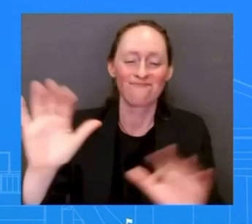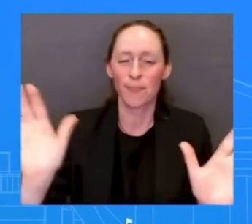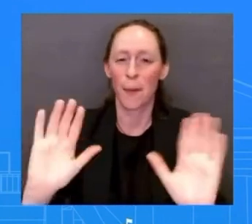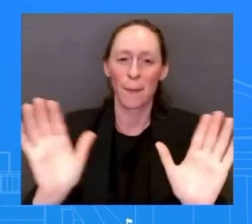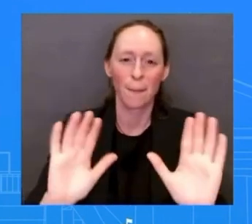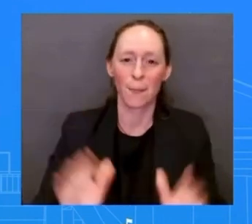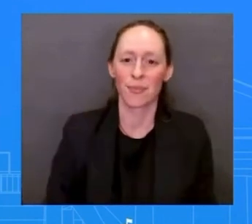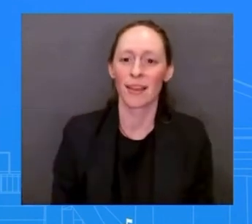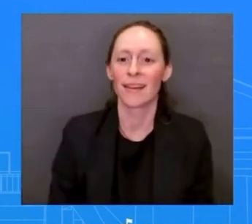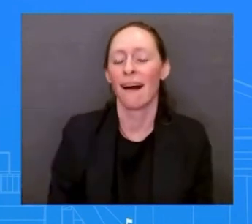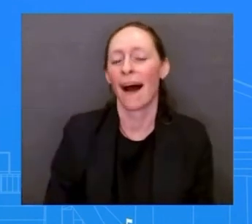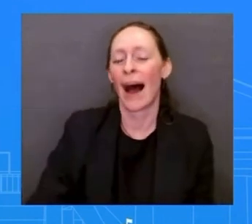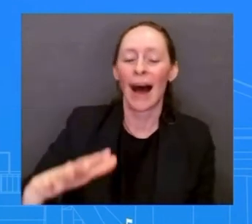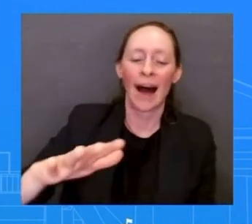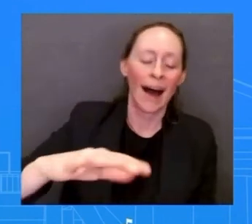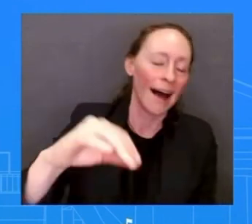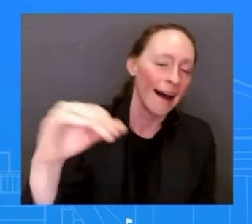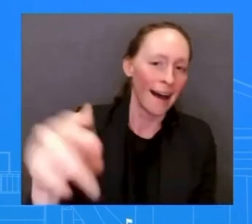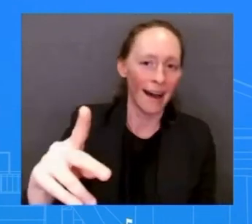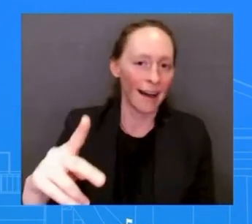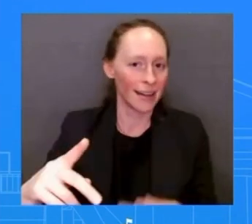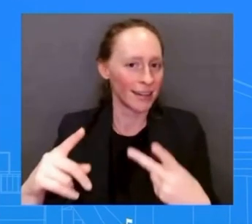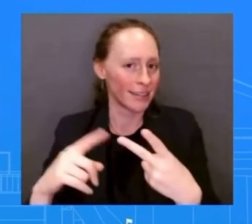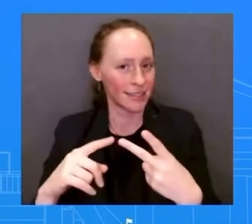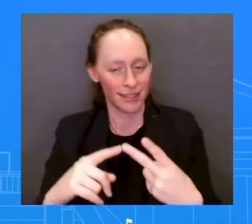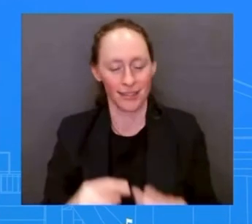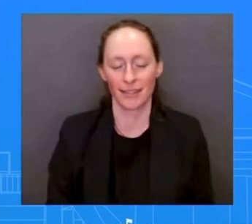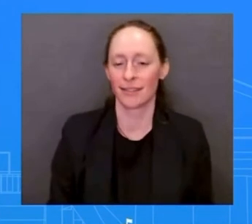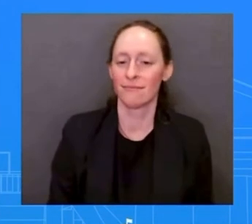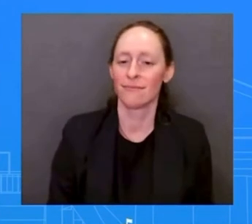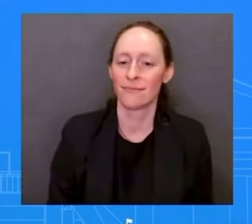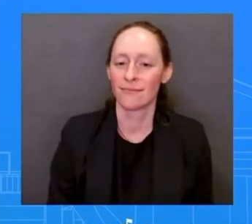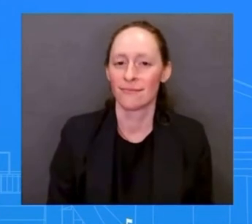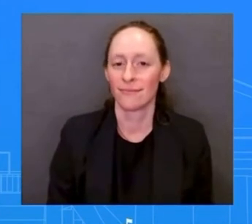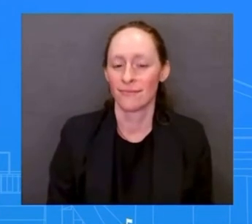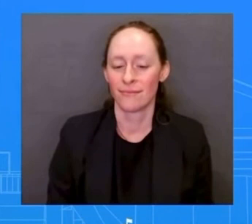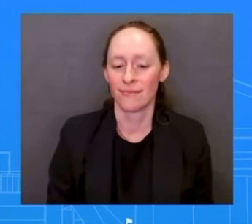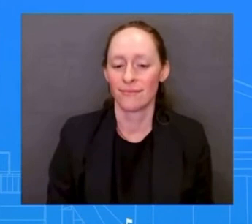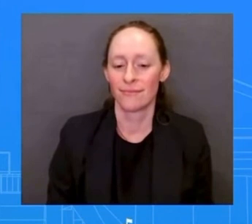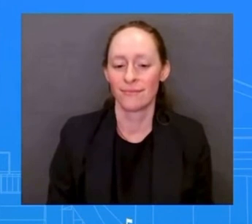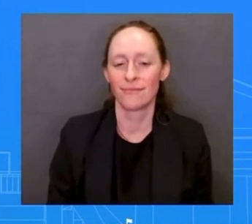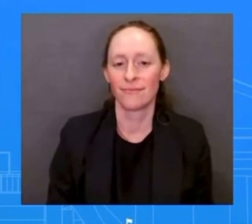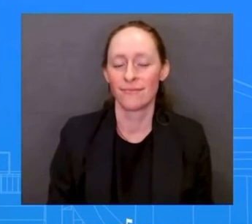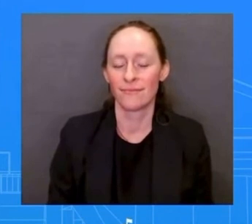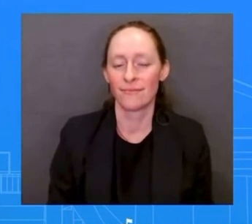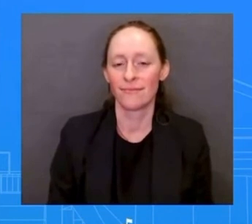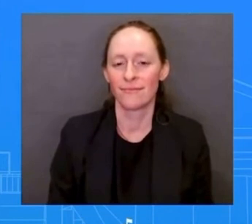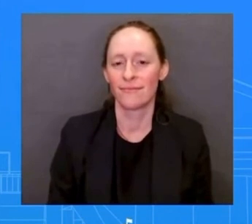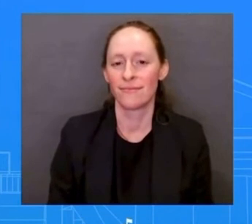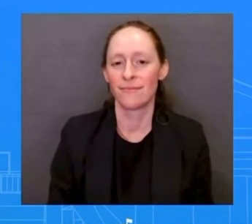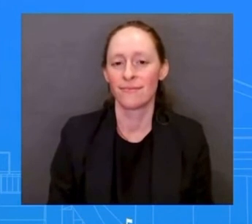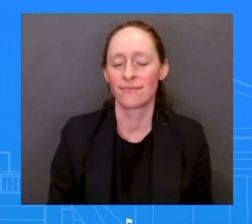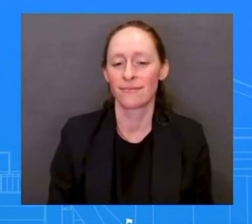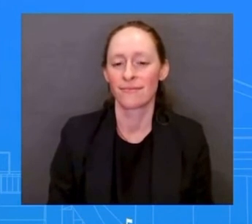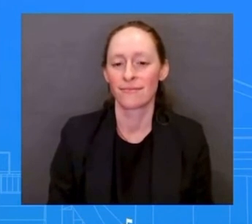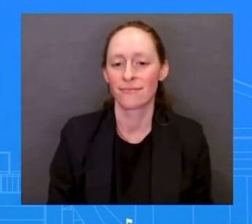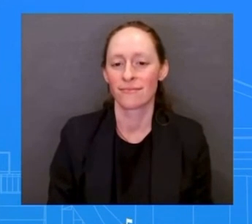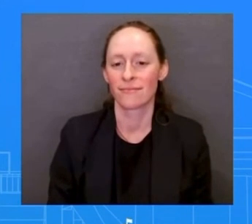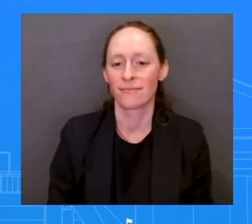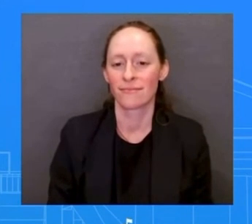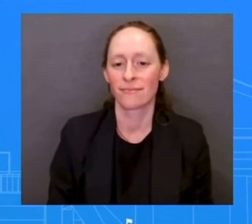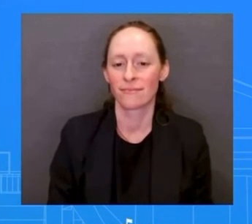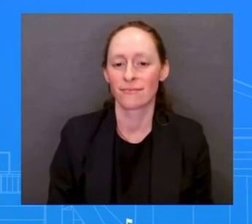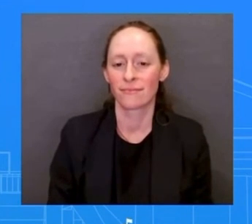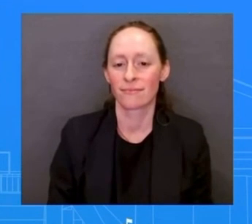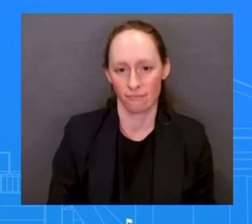The president has blamed Republicans for doing everything in their power to block the student loan forgiveness program, but this was ultimately the